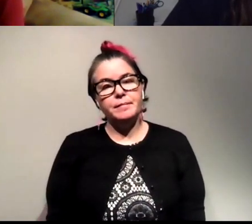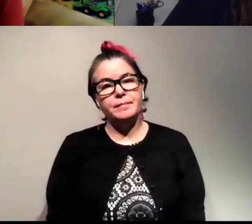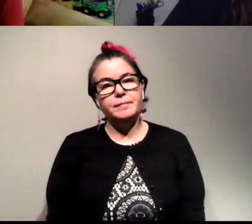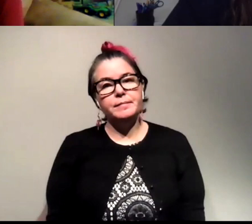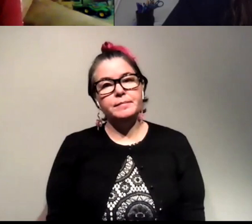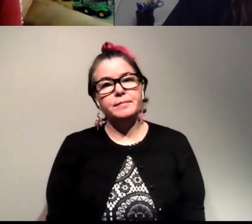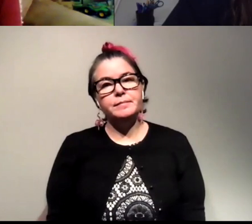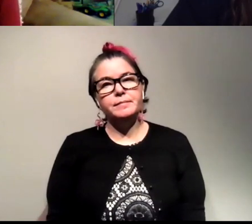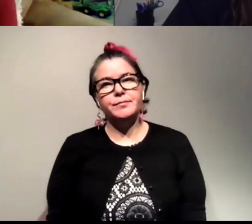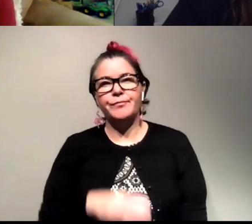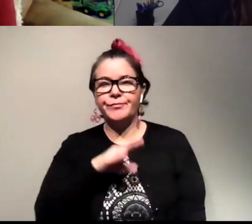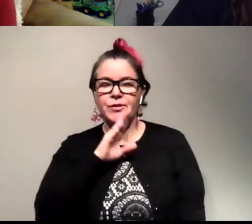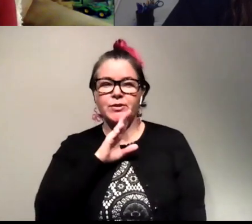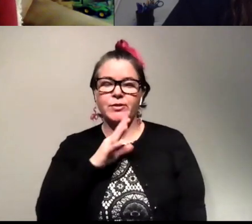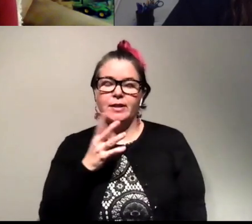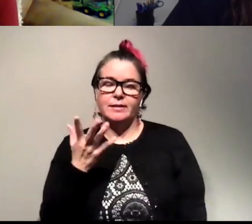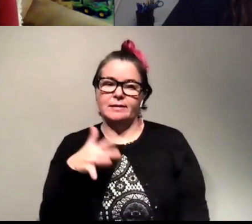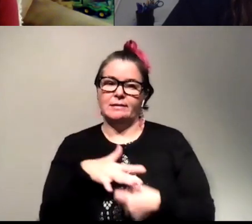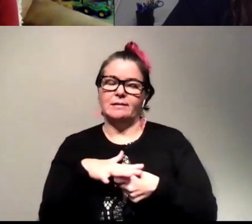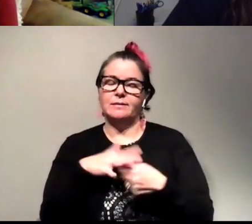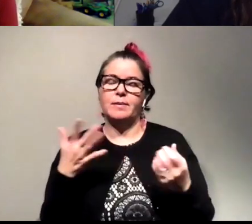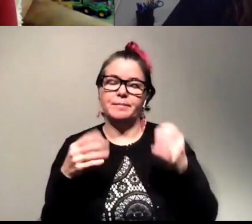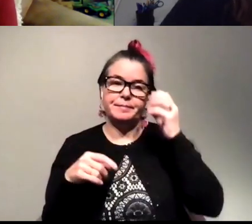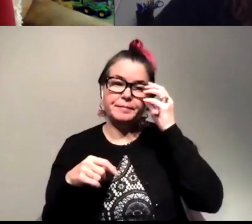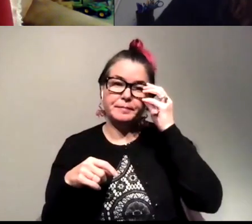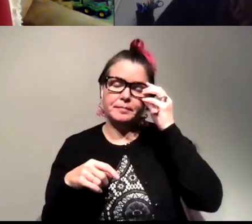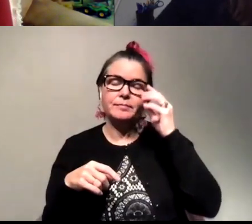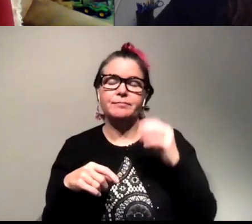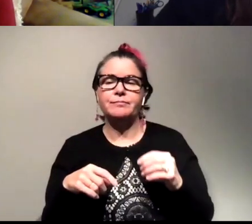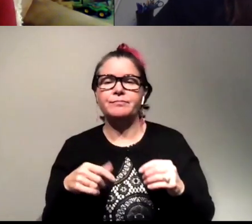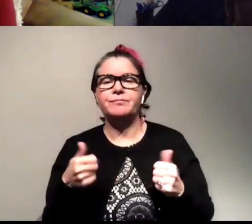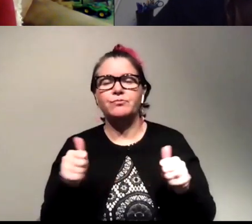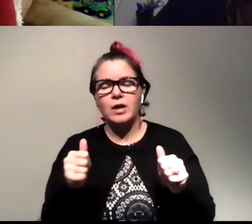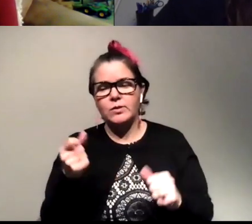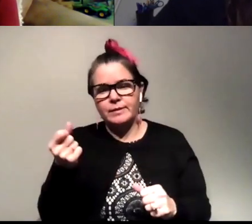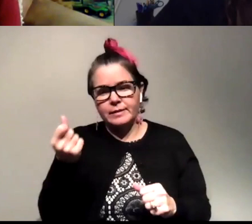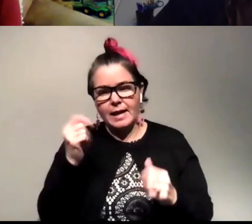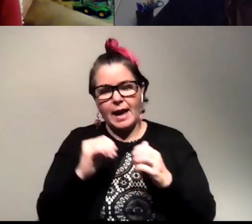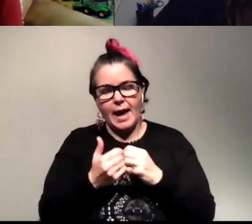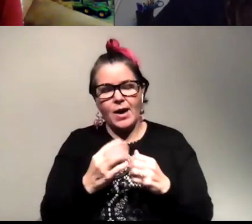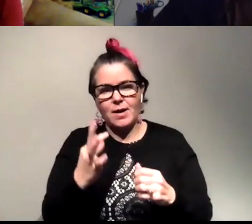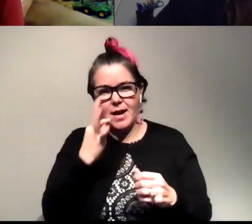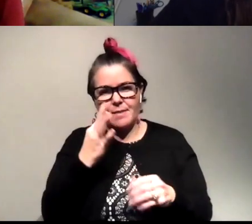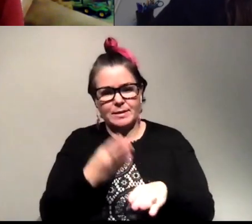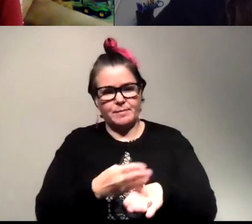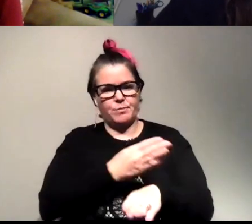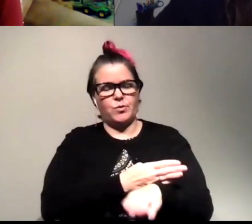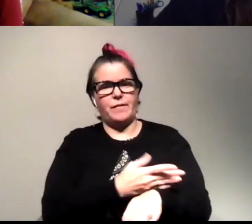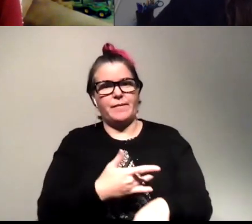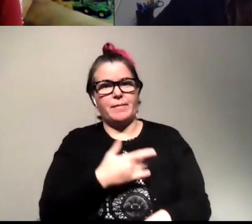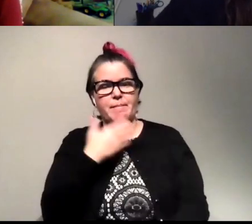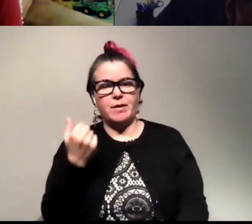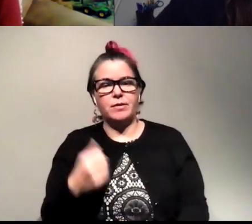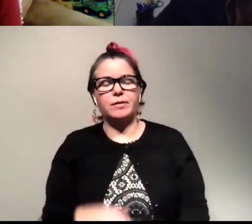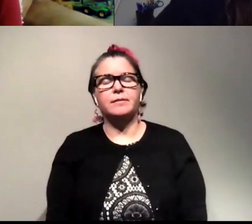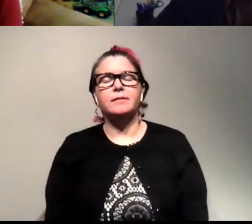One of the frustrating things in this area, as far as trying to understand how cannabis can make people feel better, is that most of the